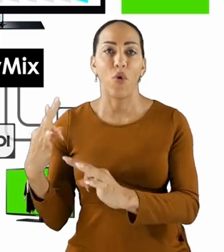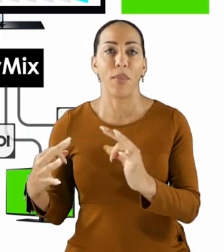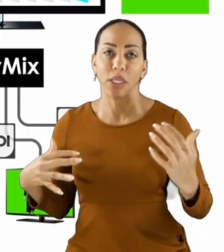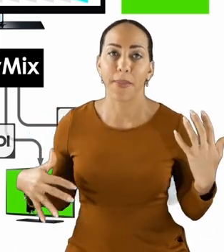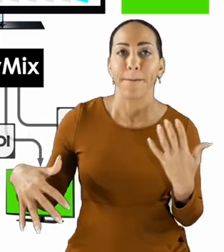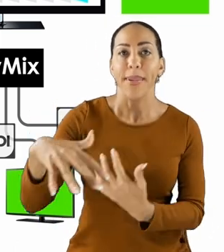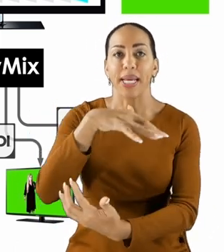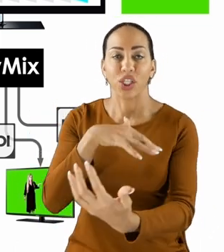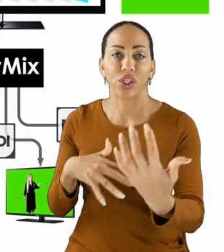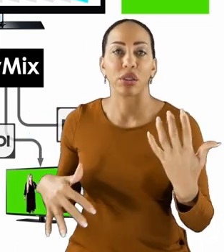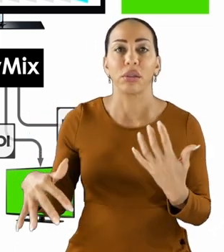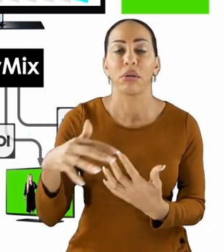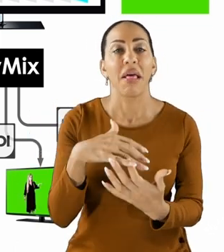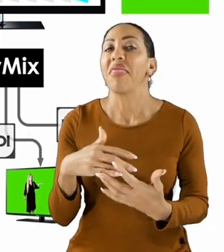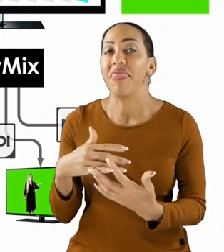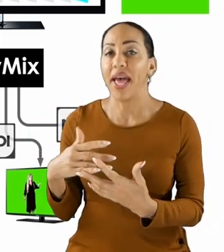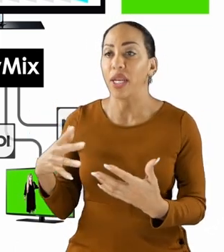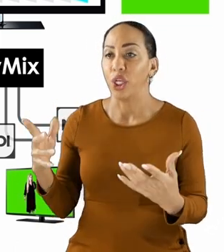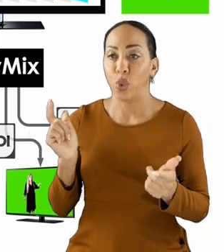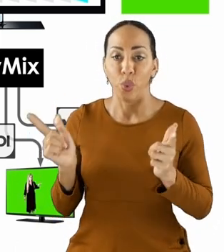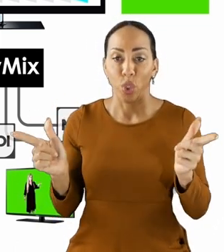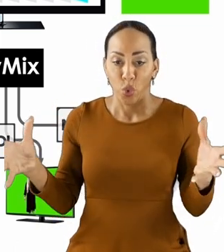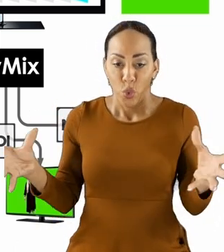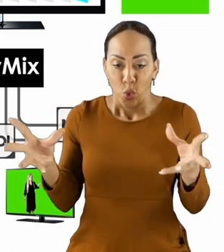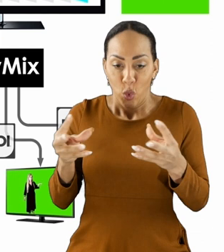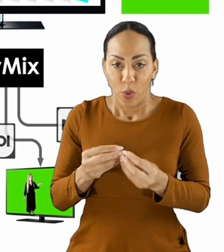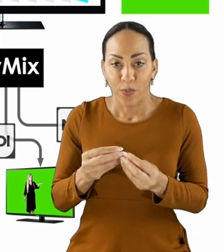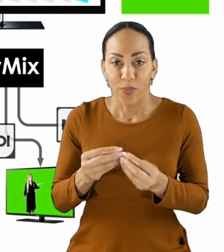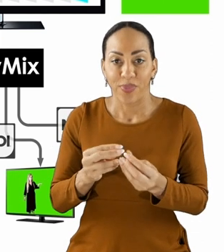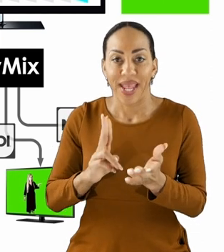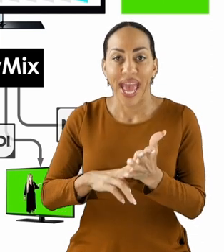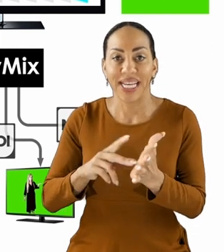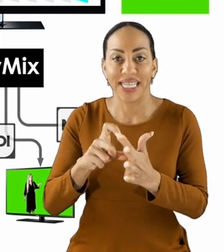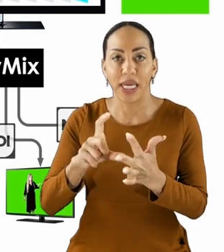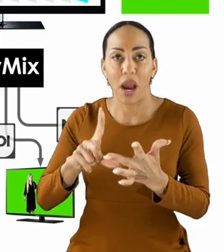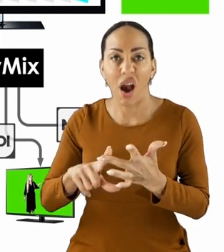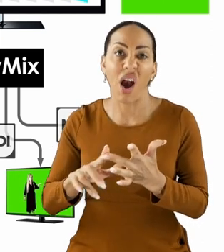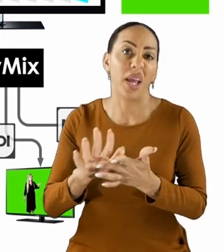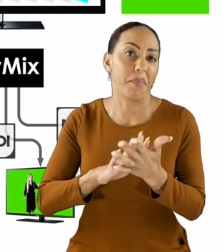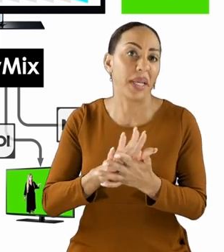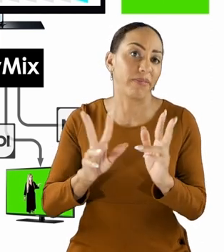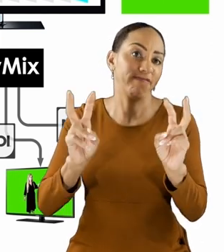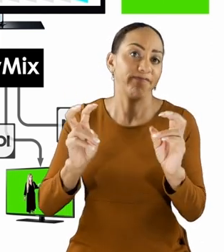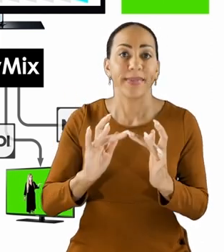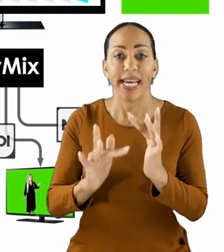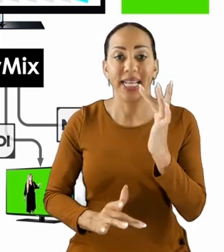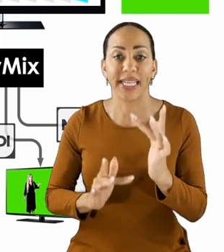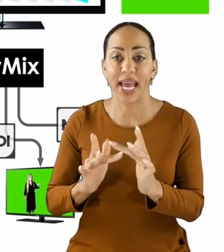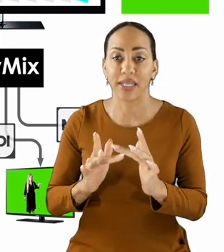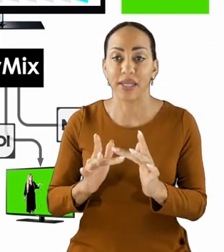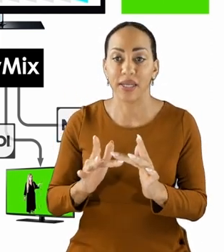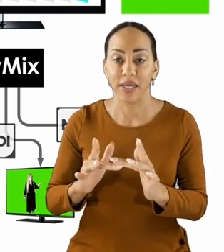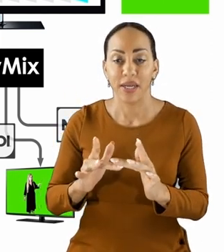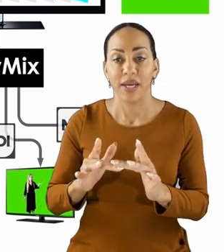be Teams performers coming in. As I say, that can then go out to all sorts of different outputs. An NDI is just